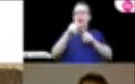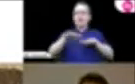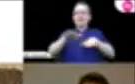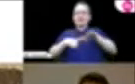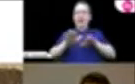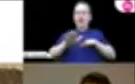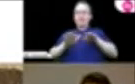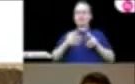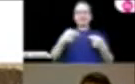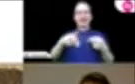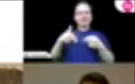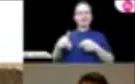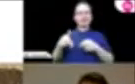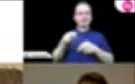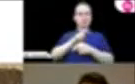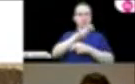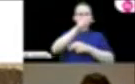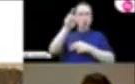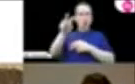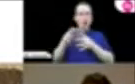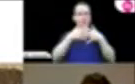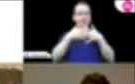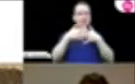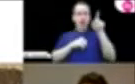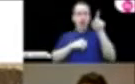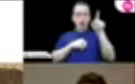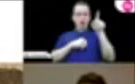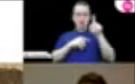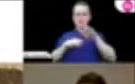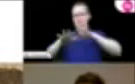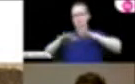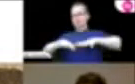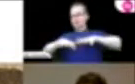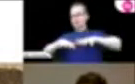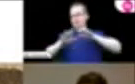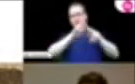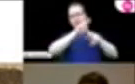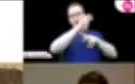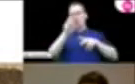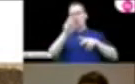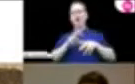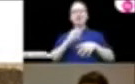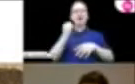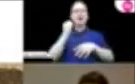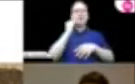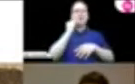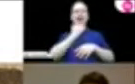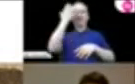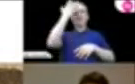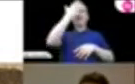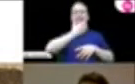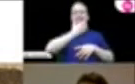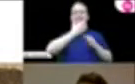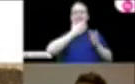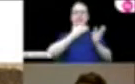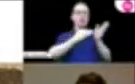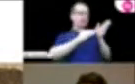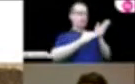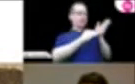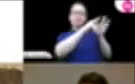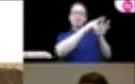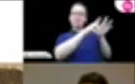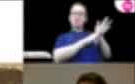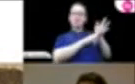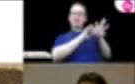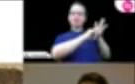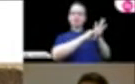William toured the US and Britain as a member of a blackface minstrel troupe. And he was